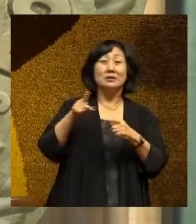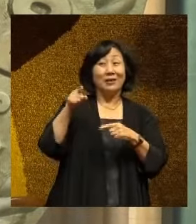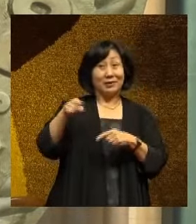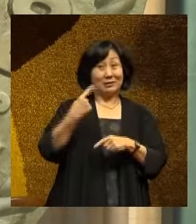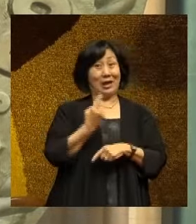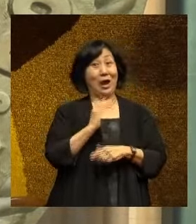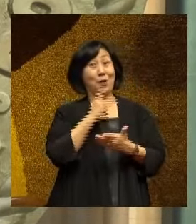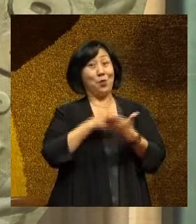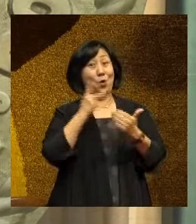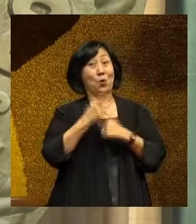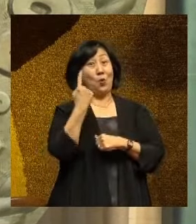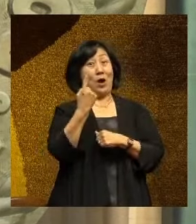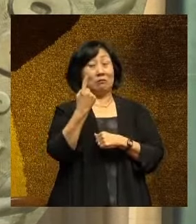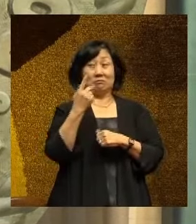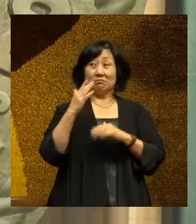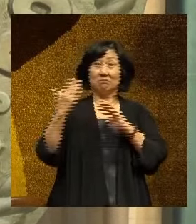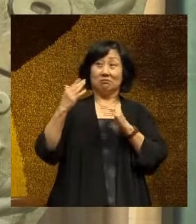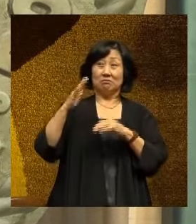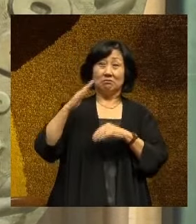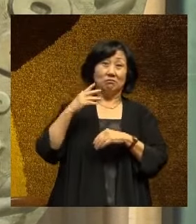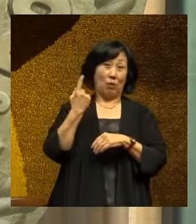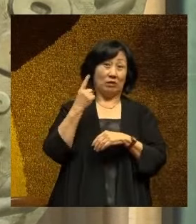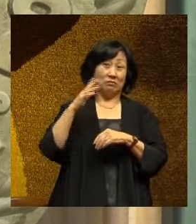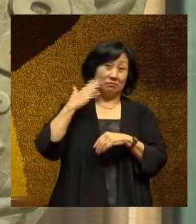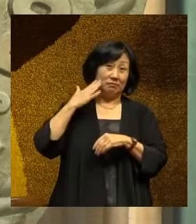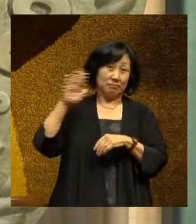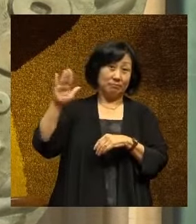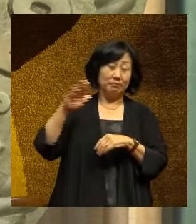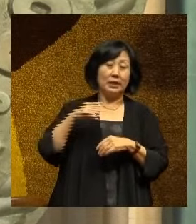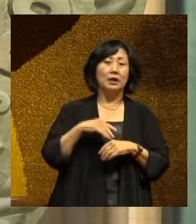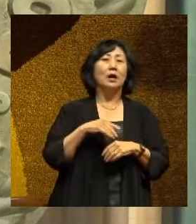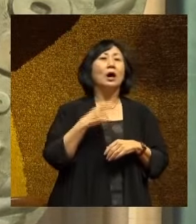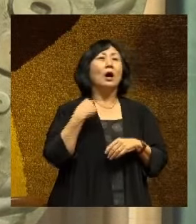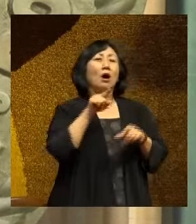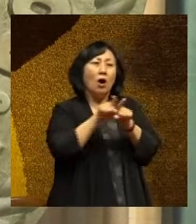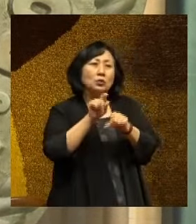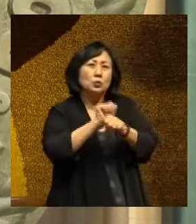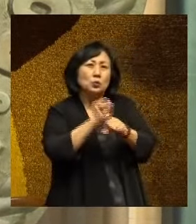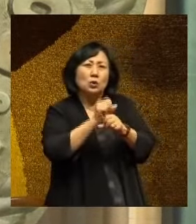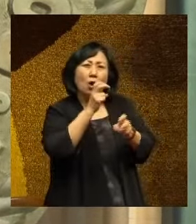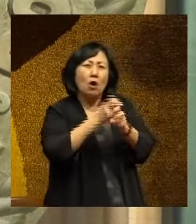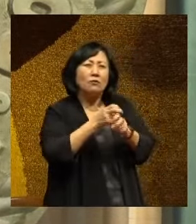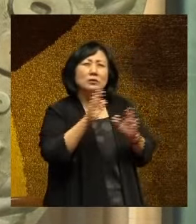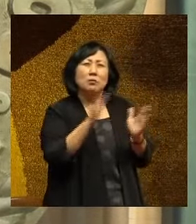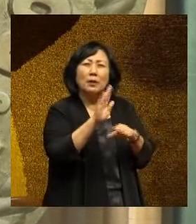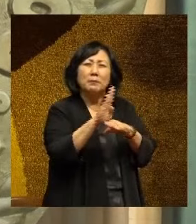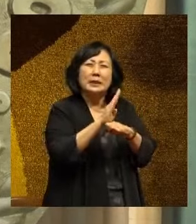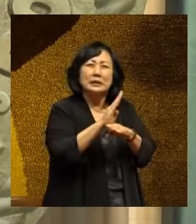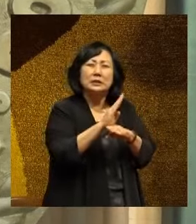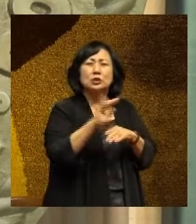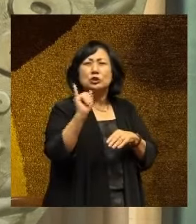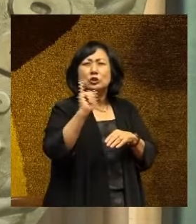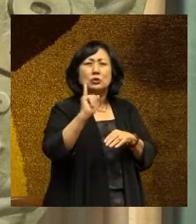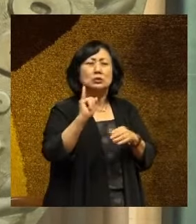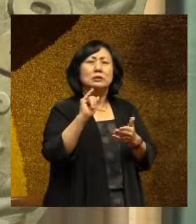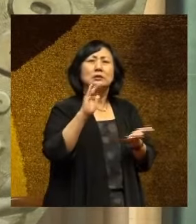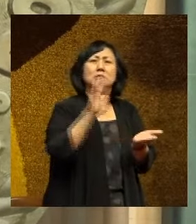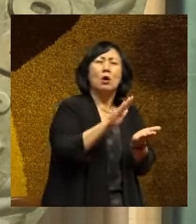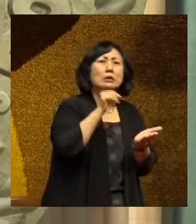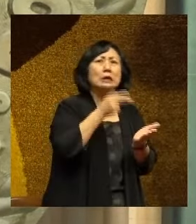time, we worked hard to keep insurance rates down for small businesses, even as unemployment